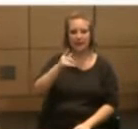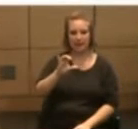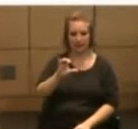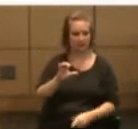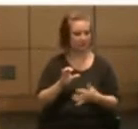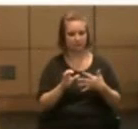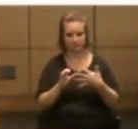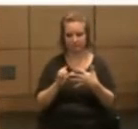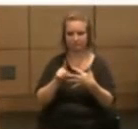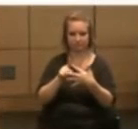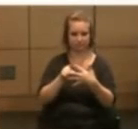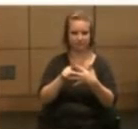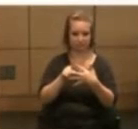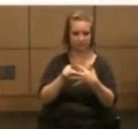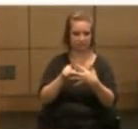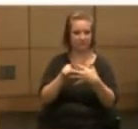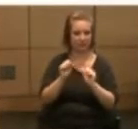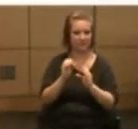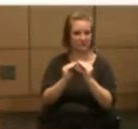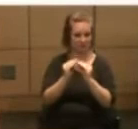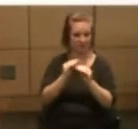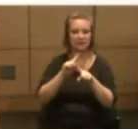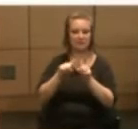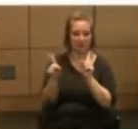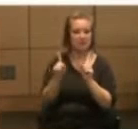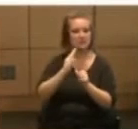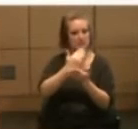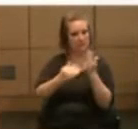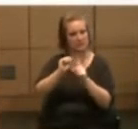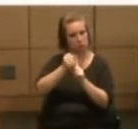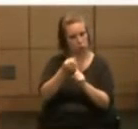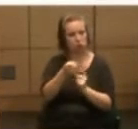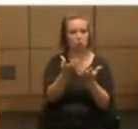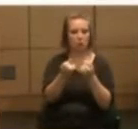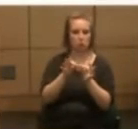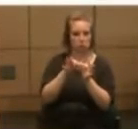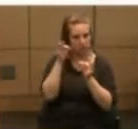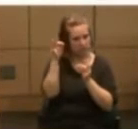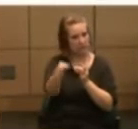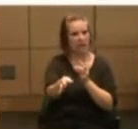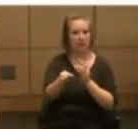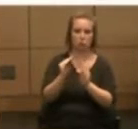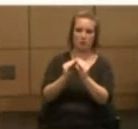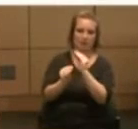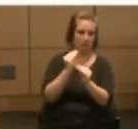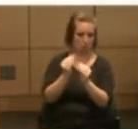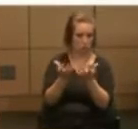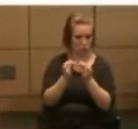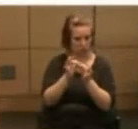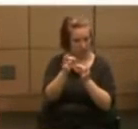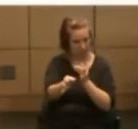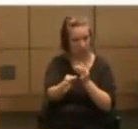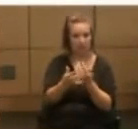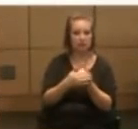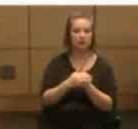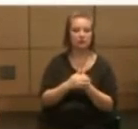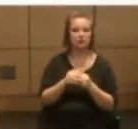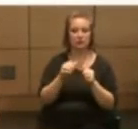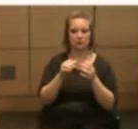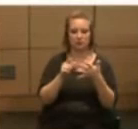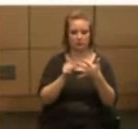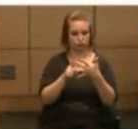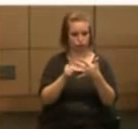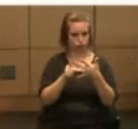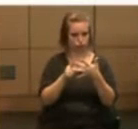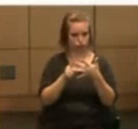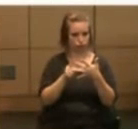be fixable, but there can be situations where you want to delay actually repairing those, or a chronic suppurative otitis